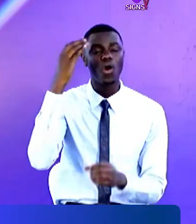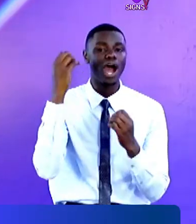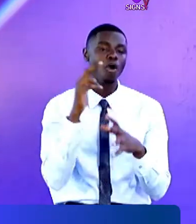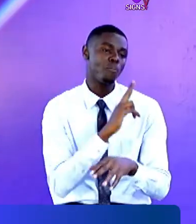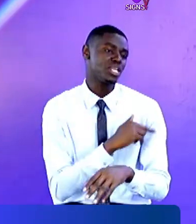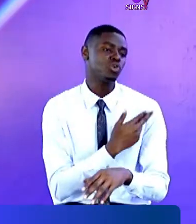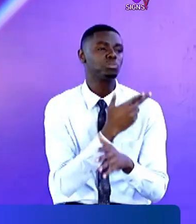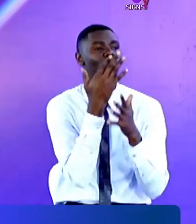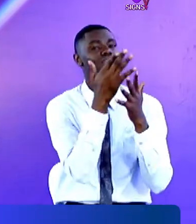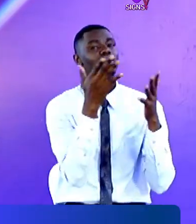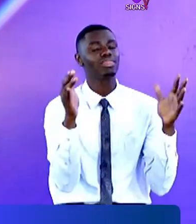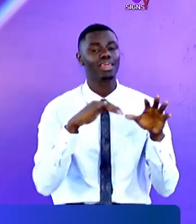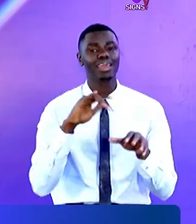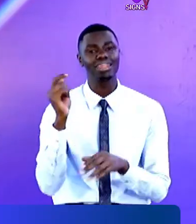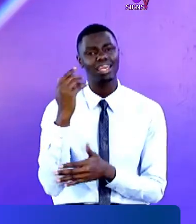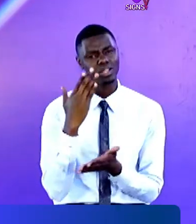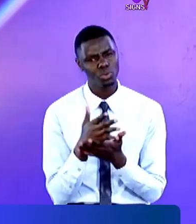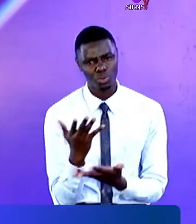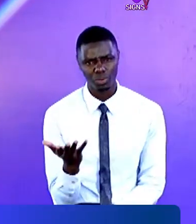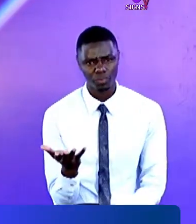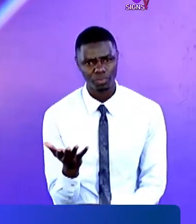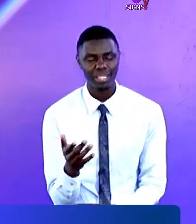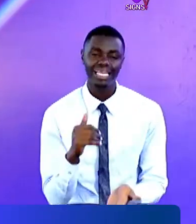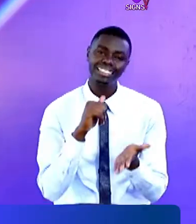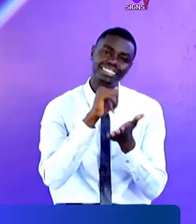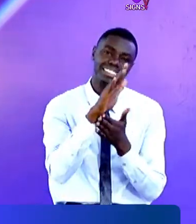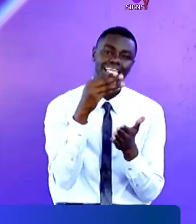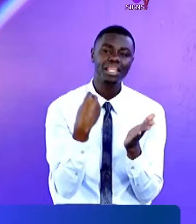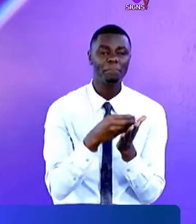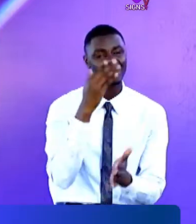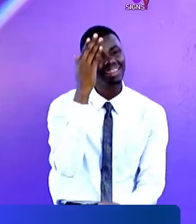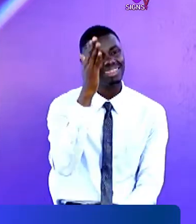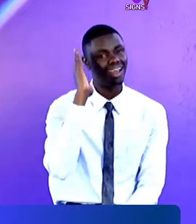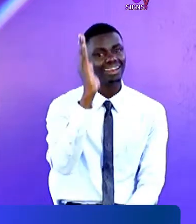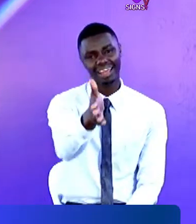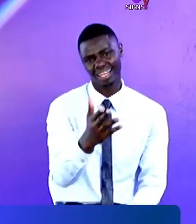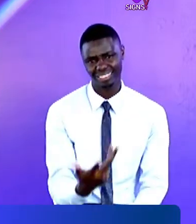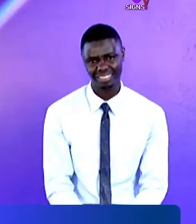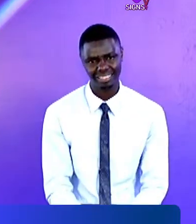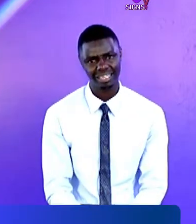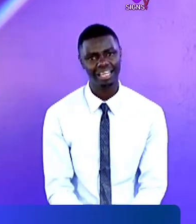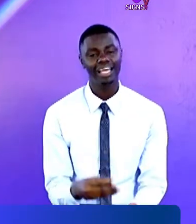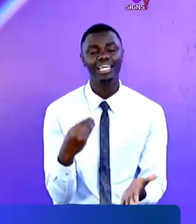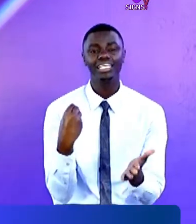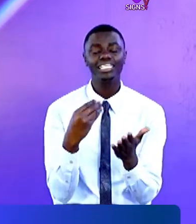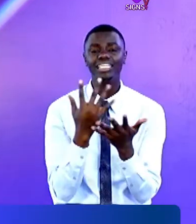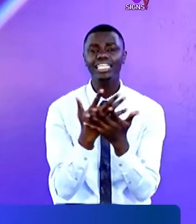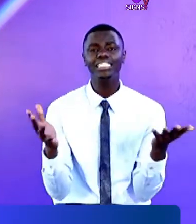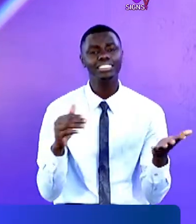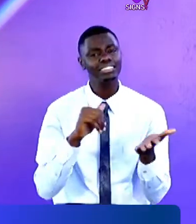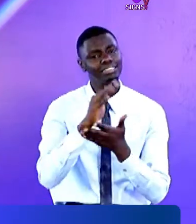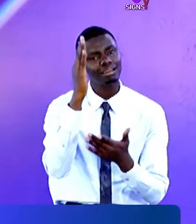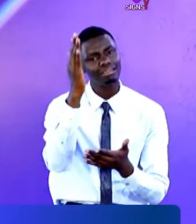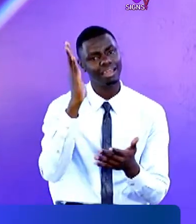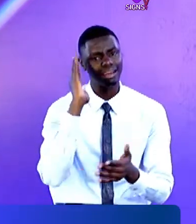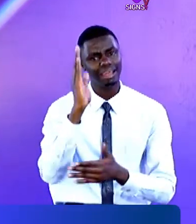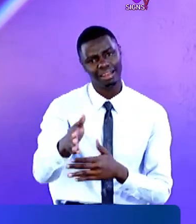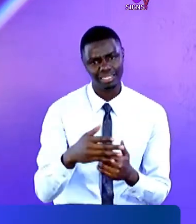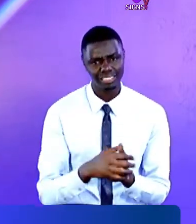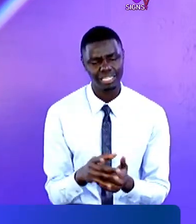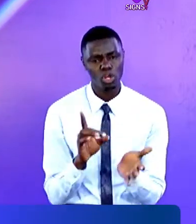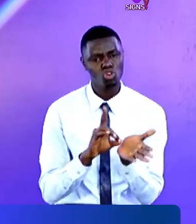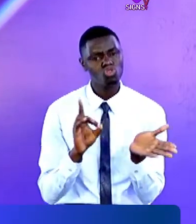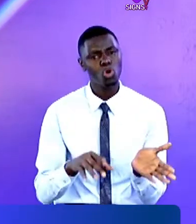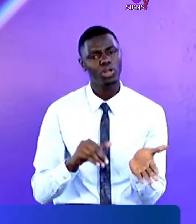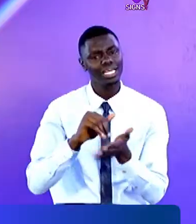are there in Kenya, isn't it? Yeah. Send medicine there. Send equipment there. Send doctors